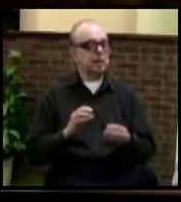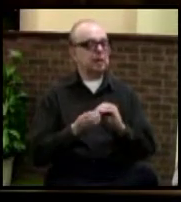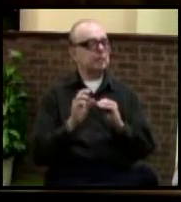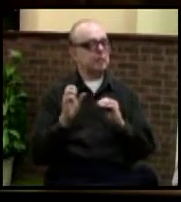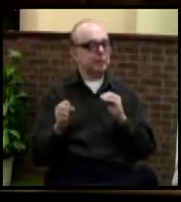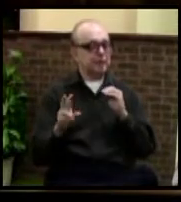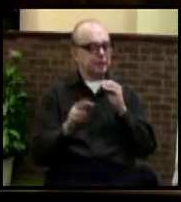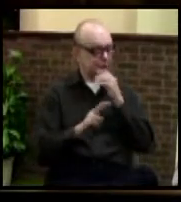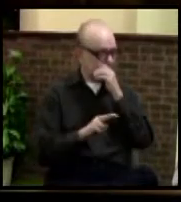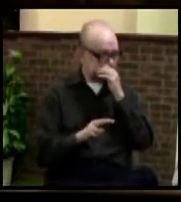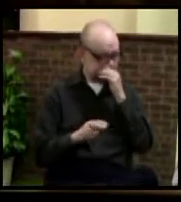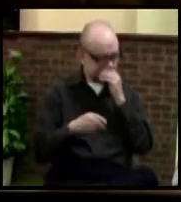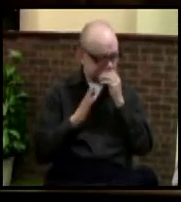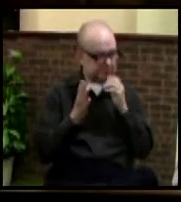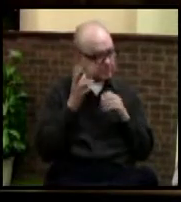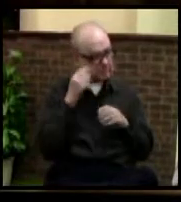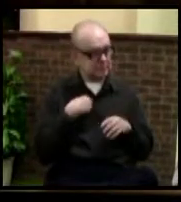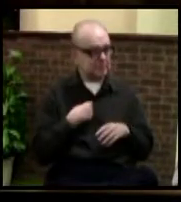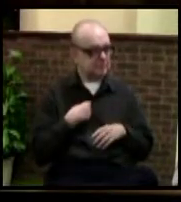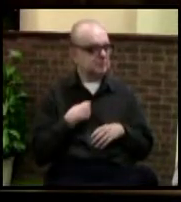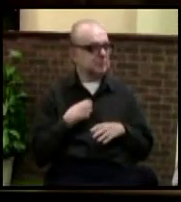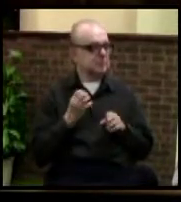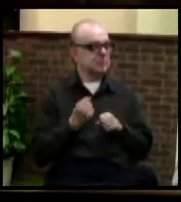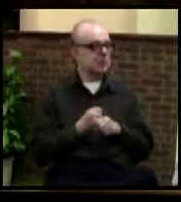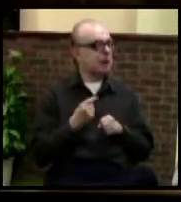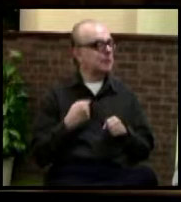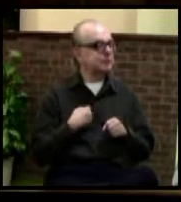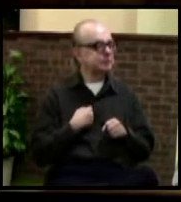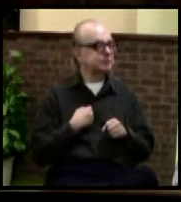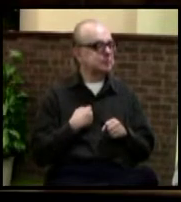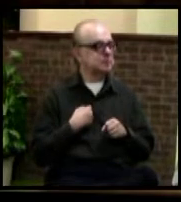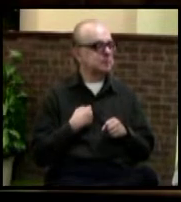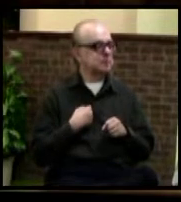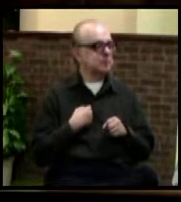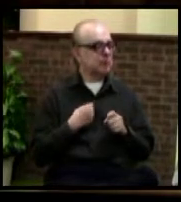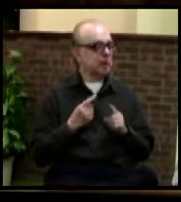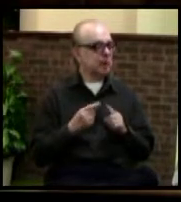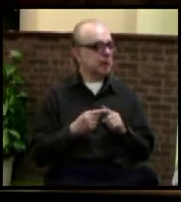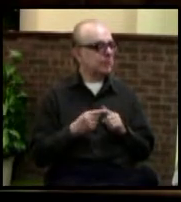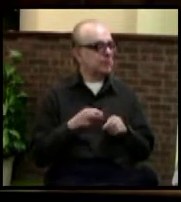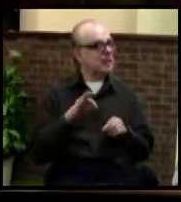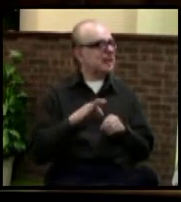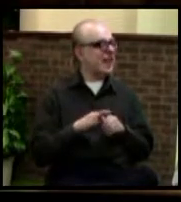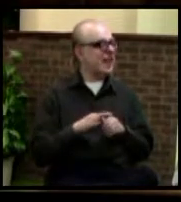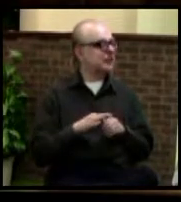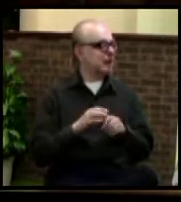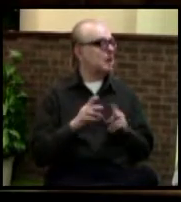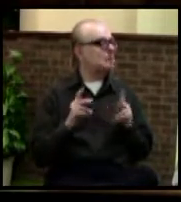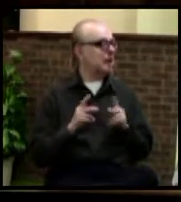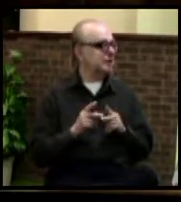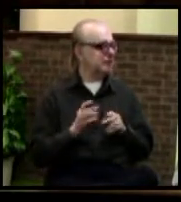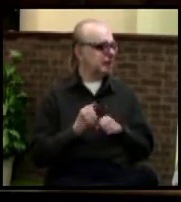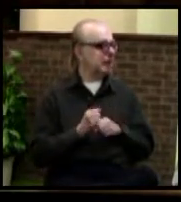22s signals. And God heard me and he got me to a gas station.